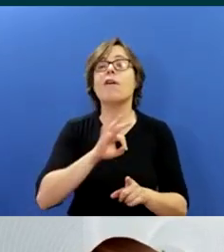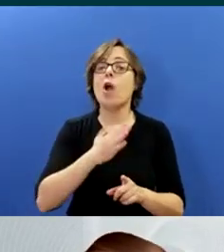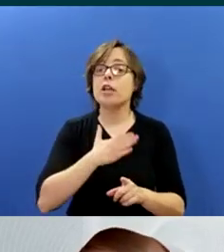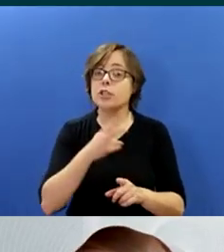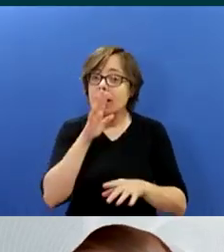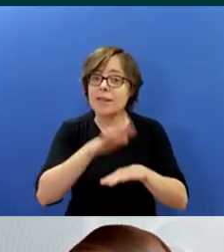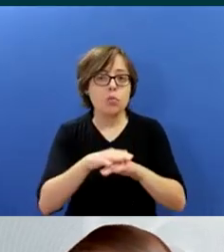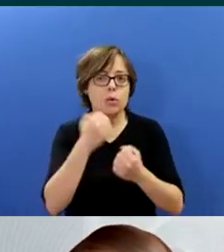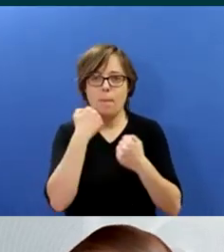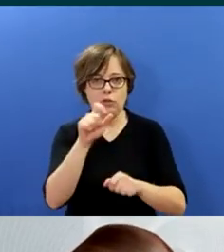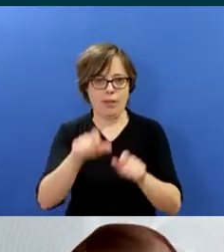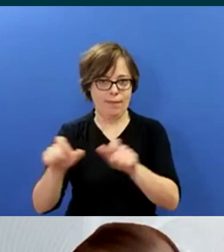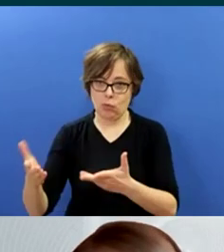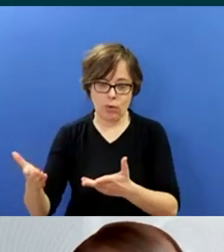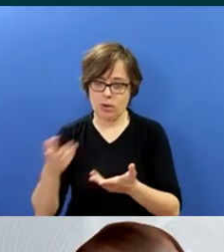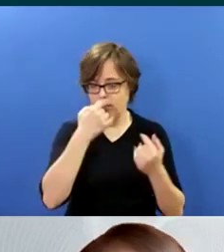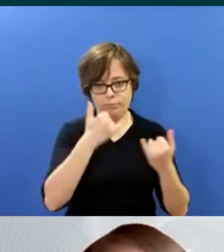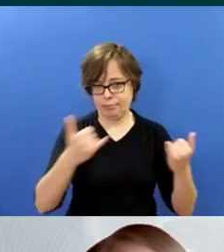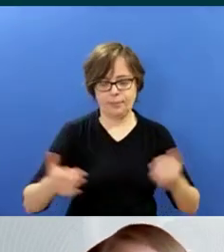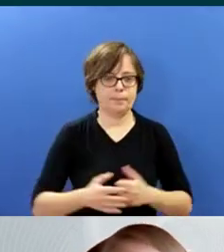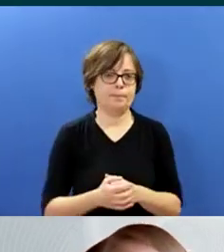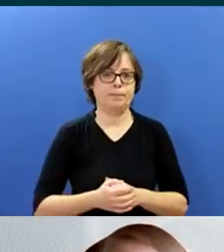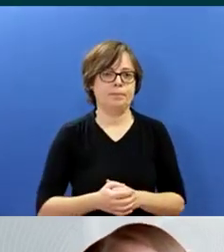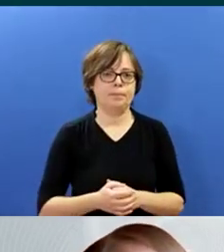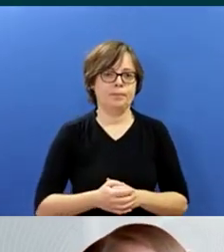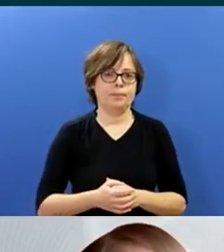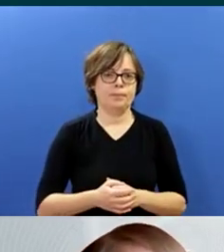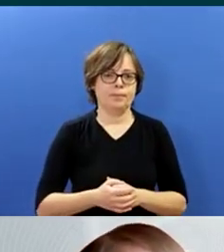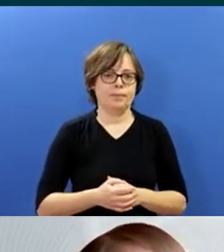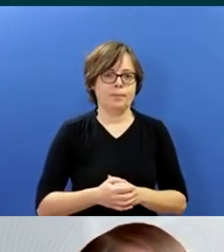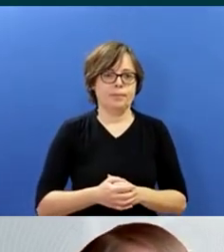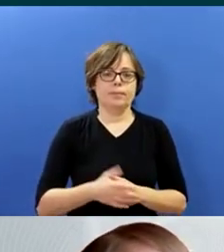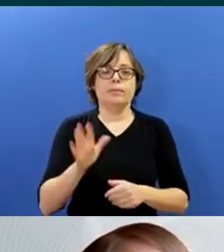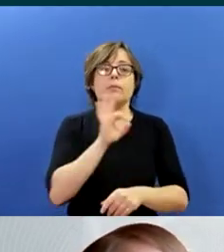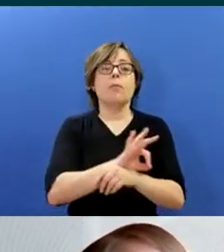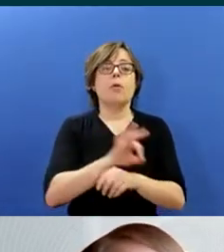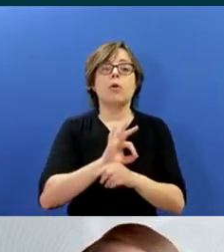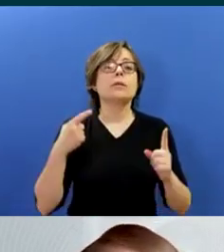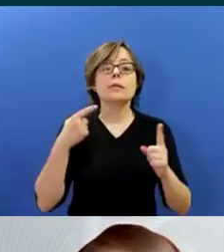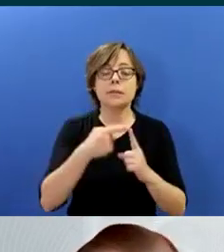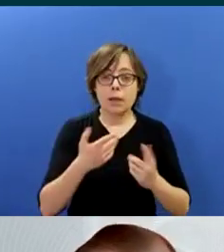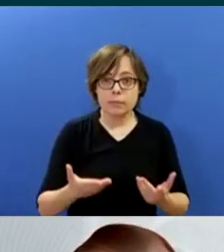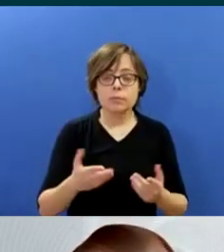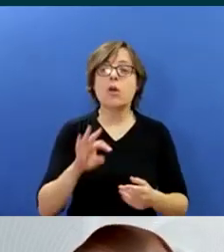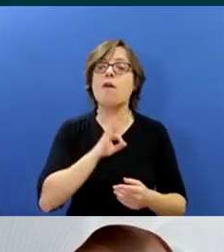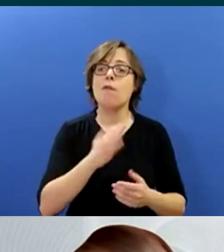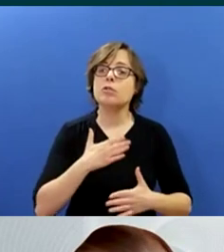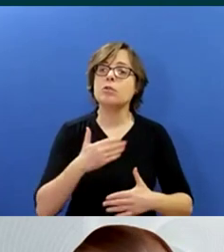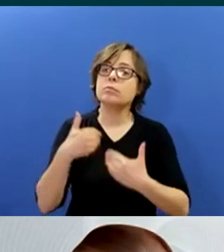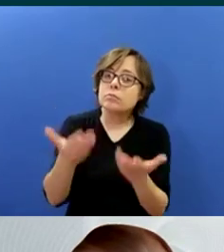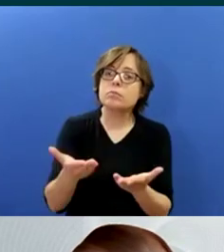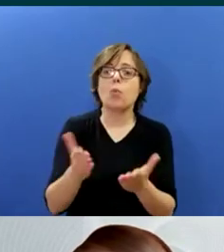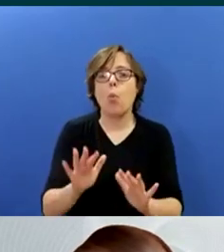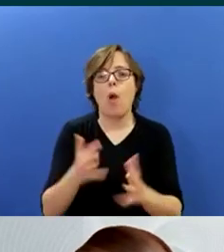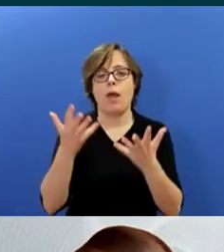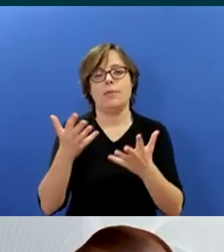Our aim with the project was and still is to help owners make good decisions, to bring them together with experts in early